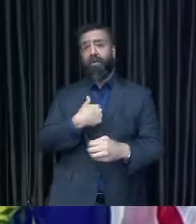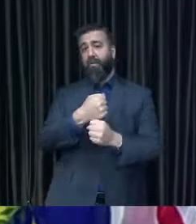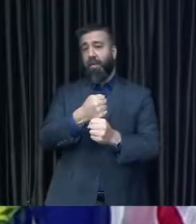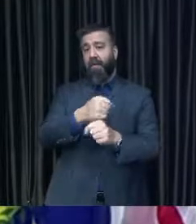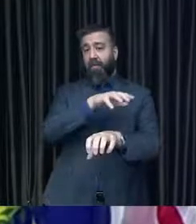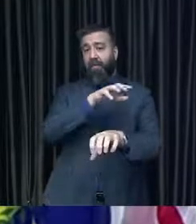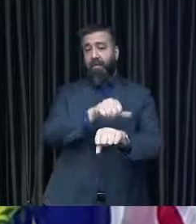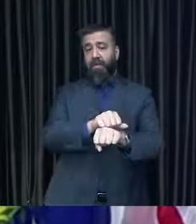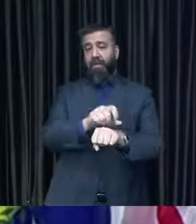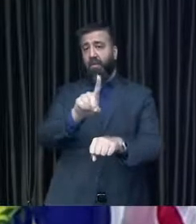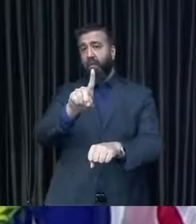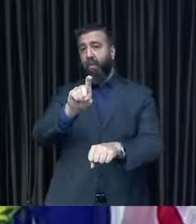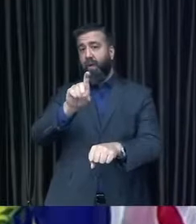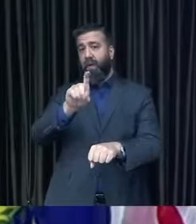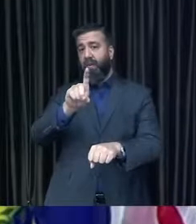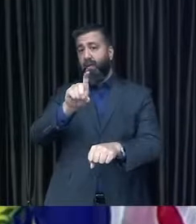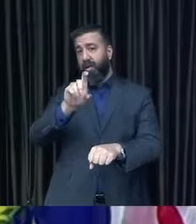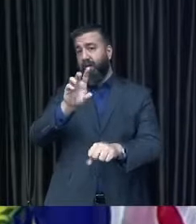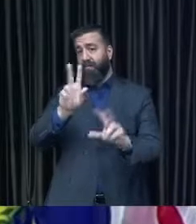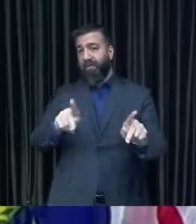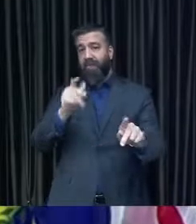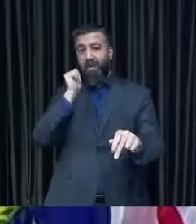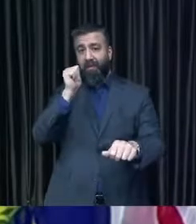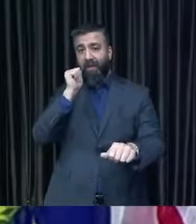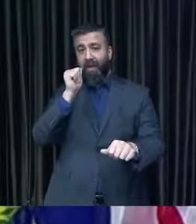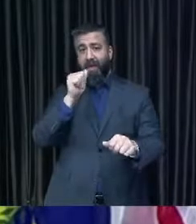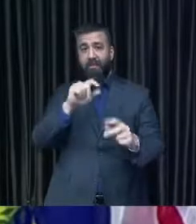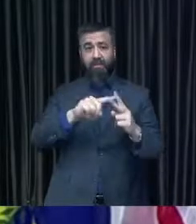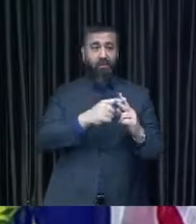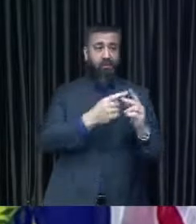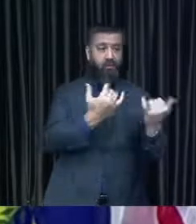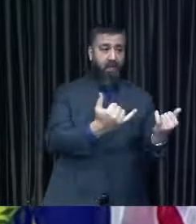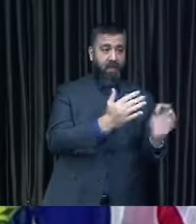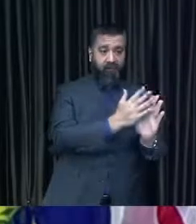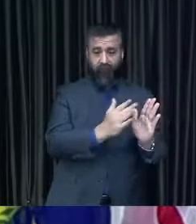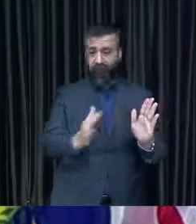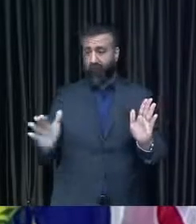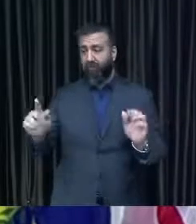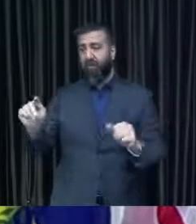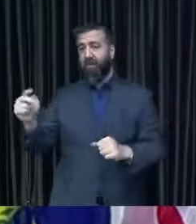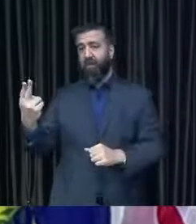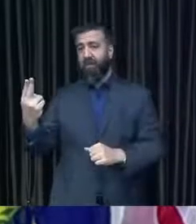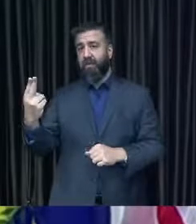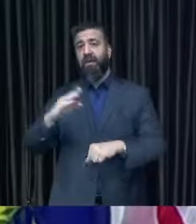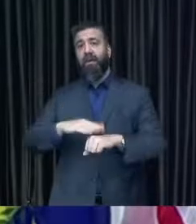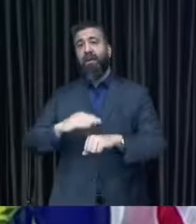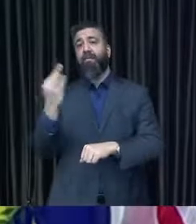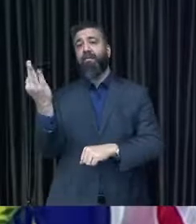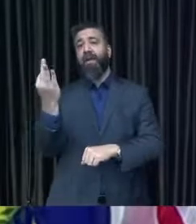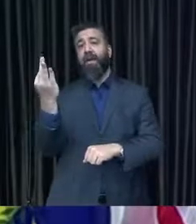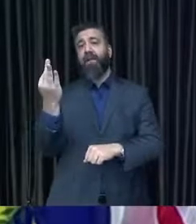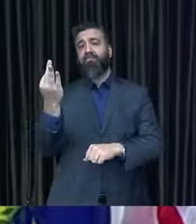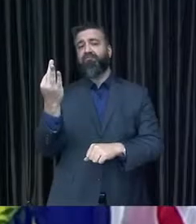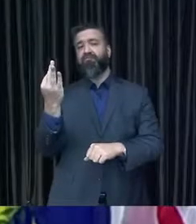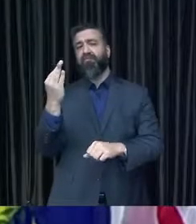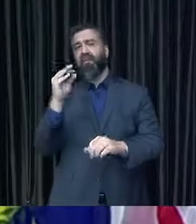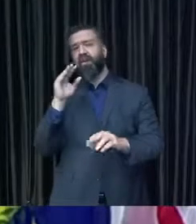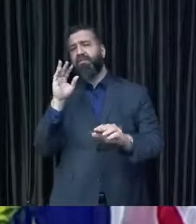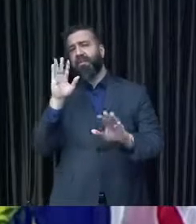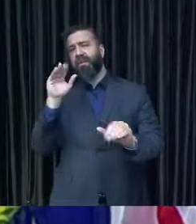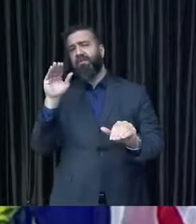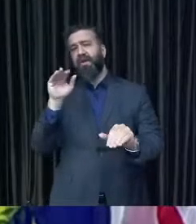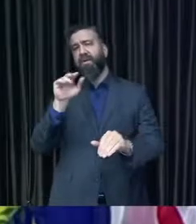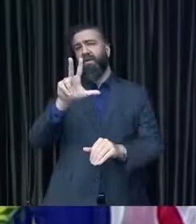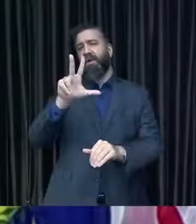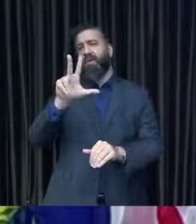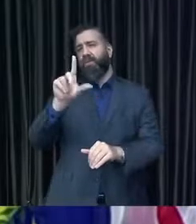each day, beginning today through Thursday. On Friday, we anticipate scheduling 320 individuals. In